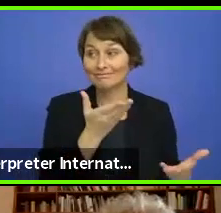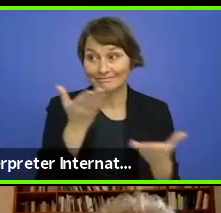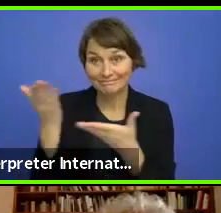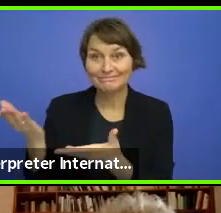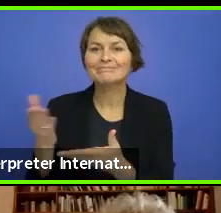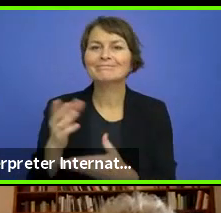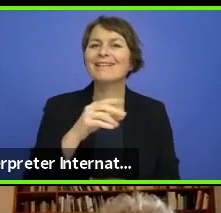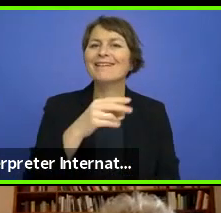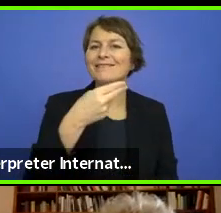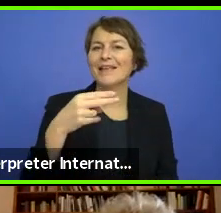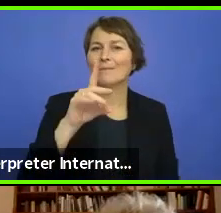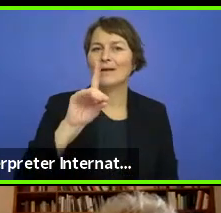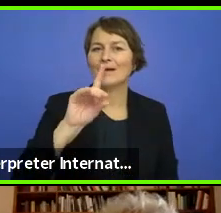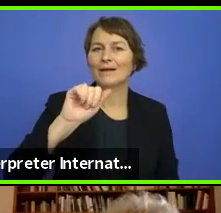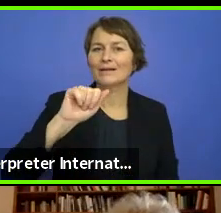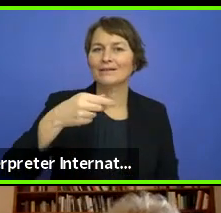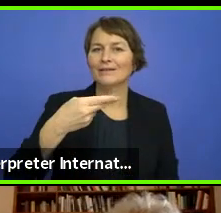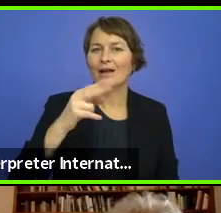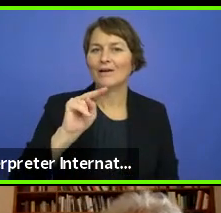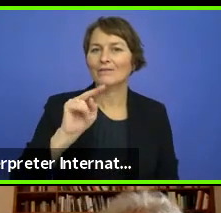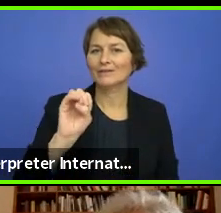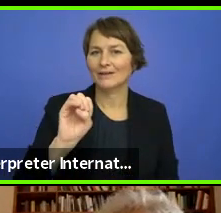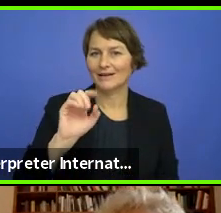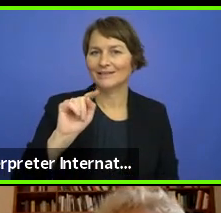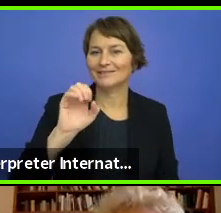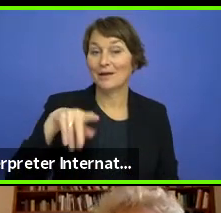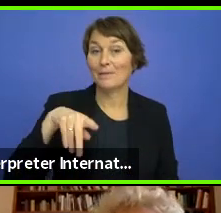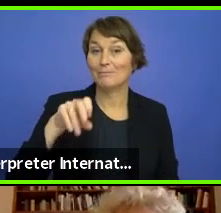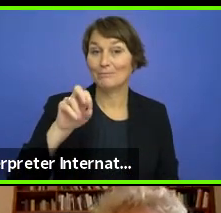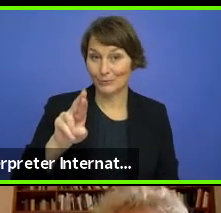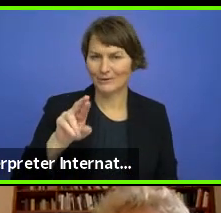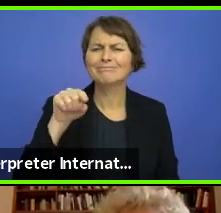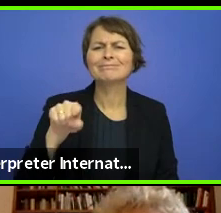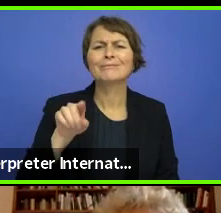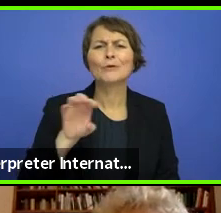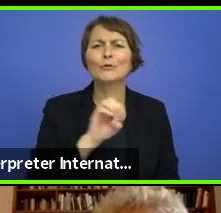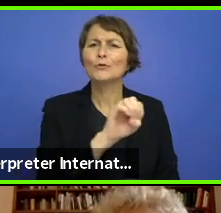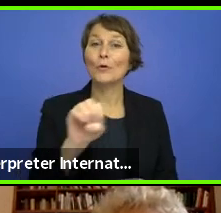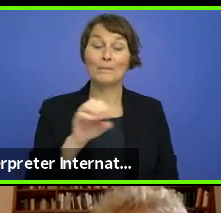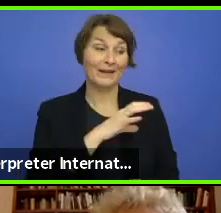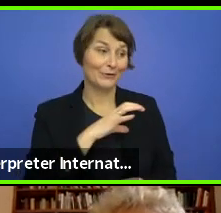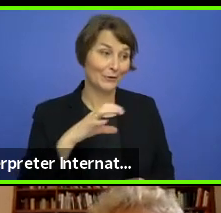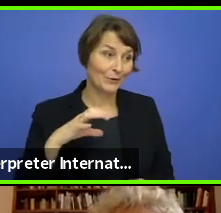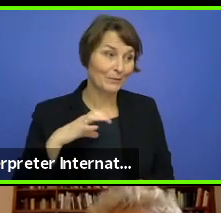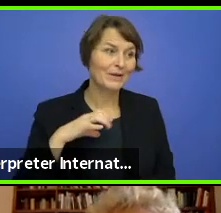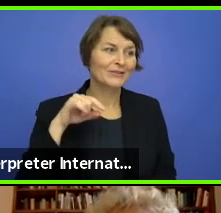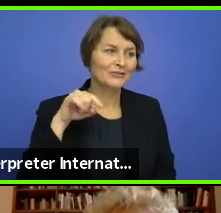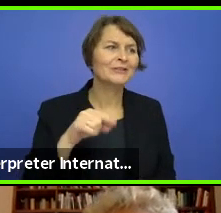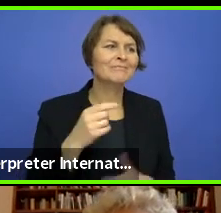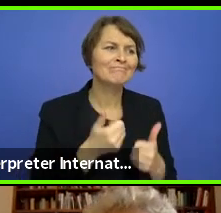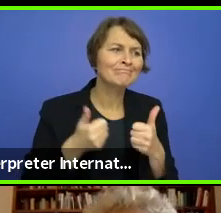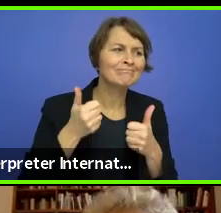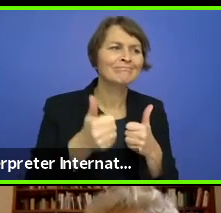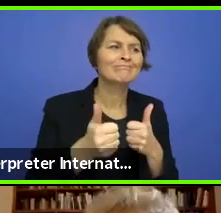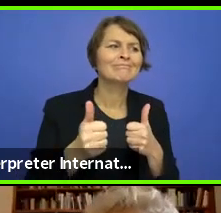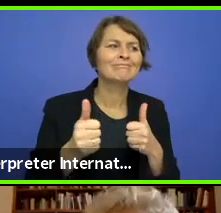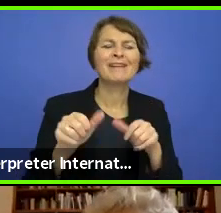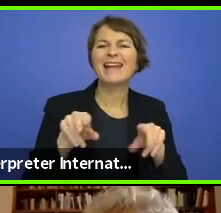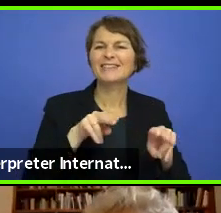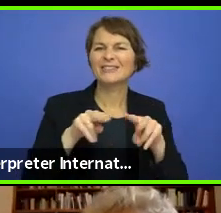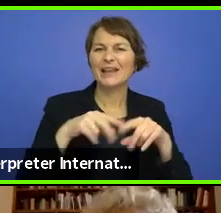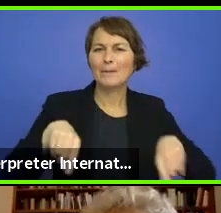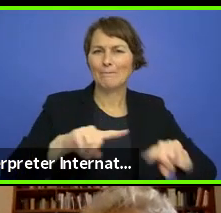on working conditions. Thank you very much. Hello, everyone. We had indeed